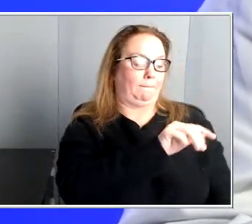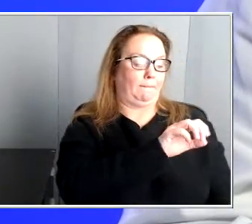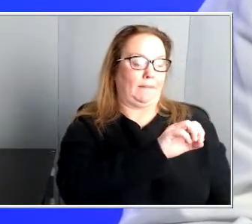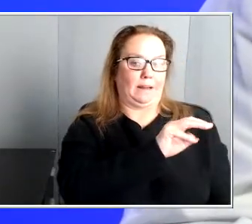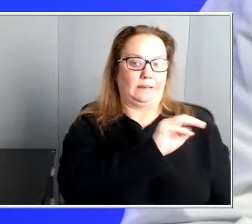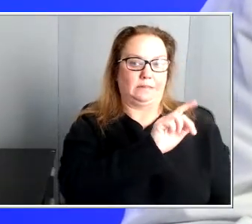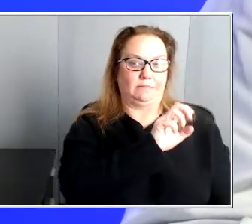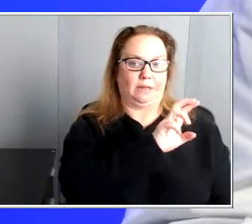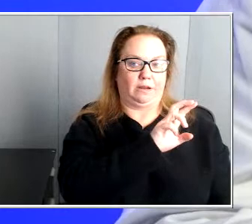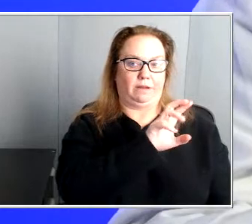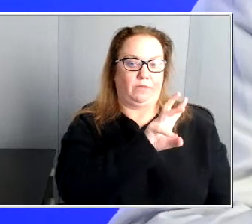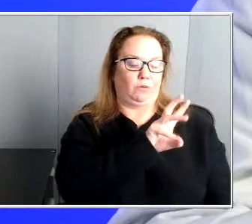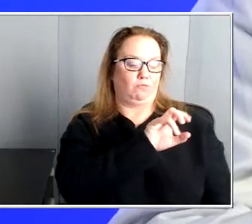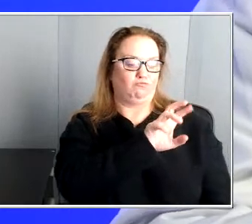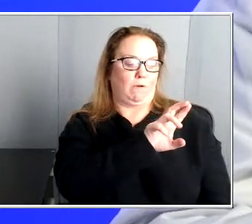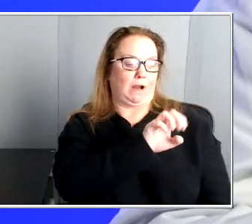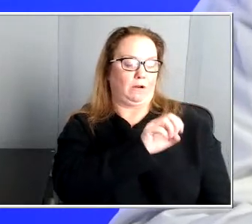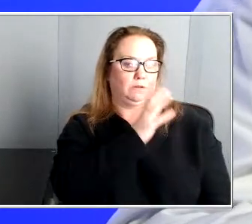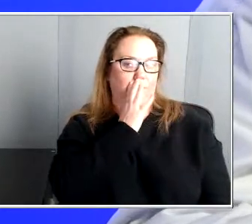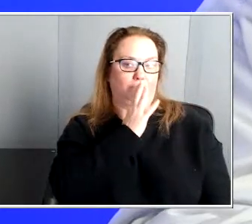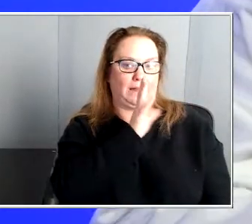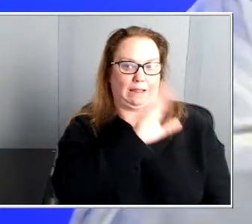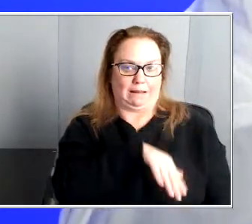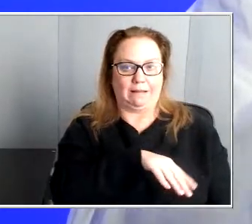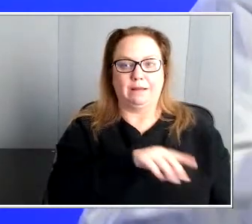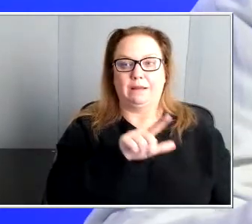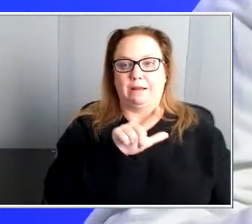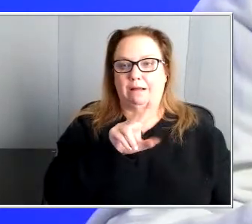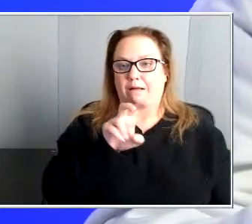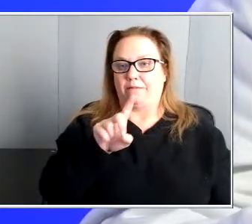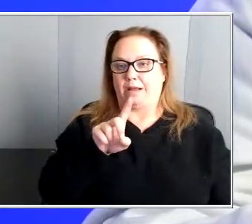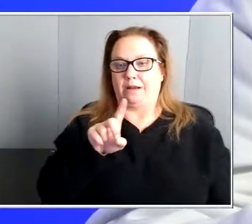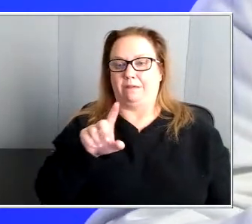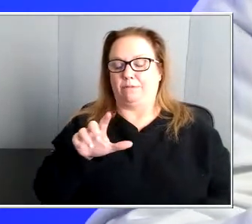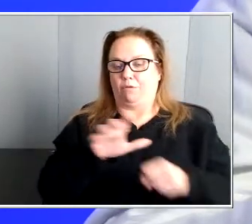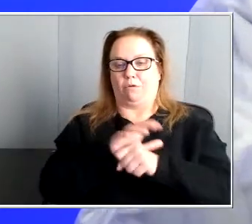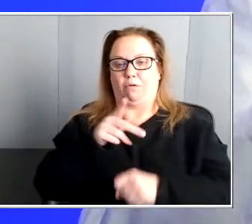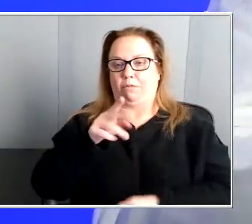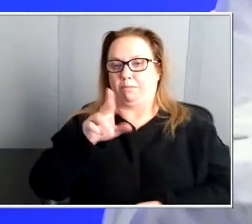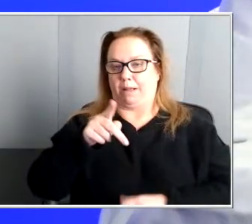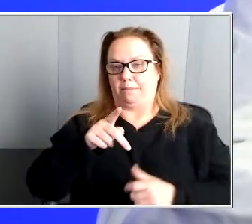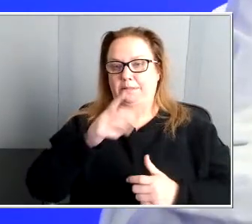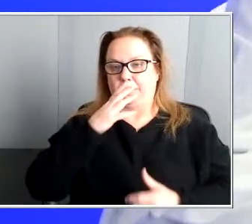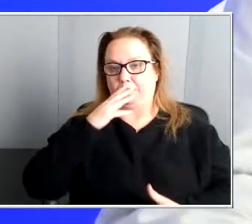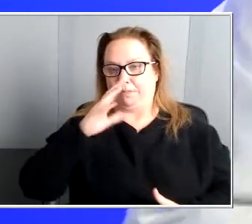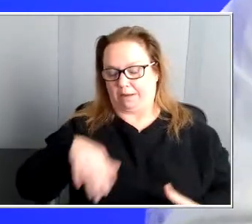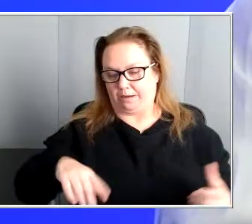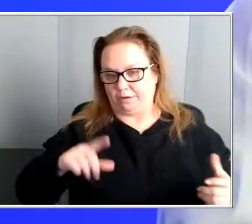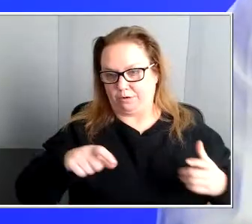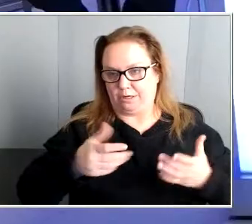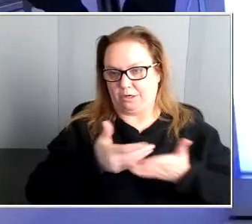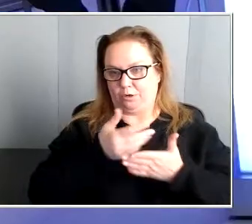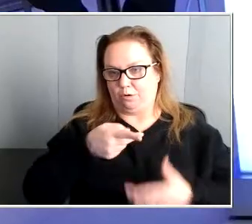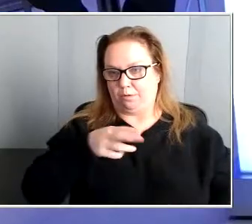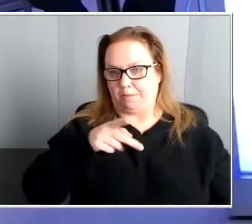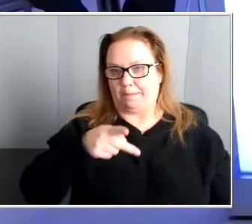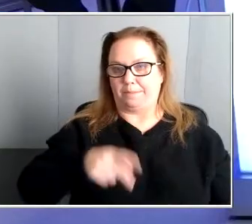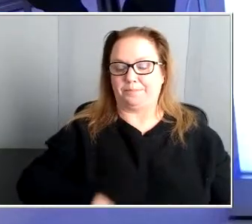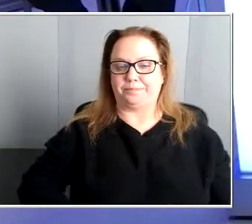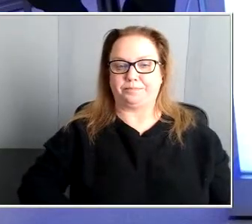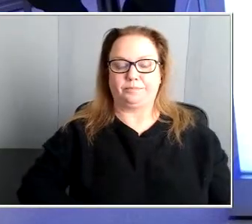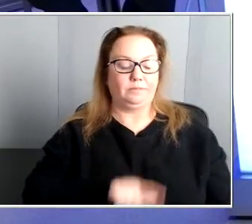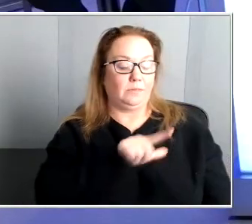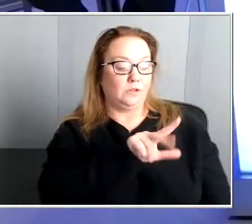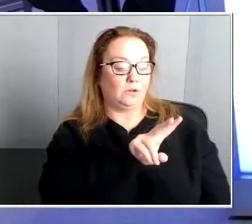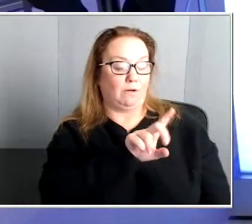has gone bad. And LVAD is if the whole pump has gone bad and you need a new pump. So if I got this LVAD thing in,